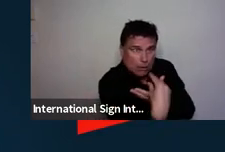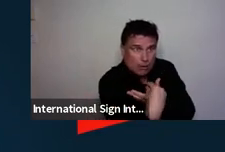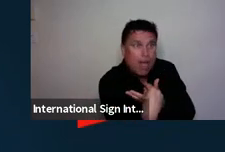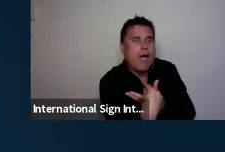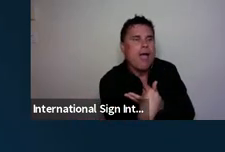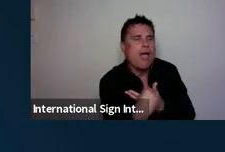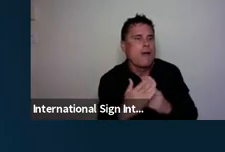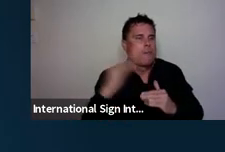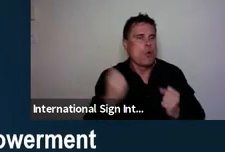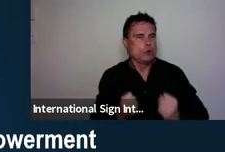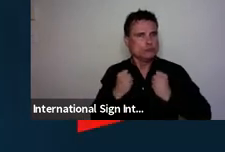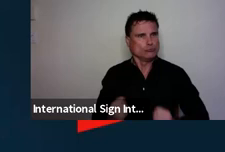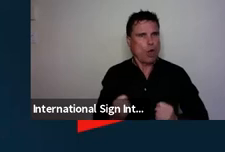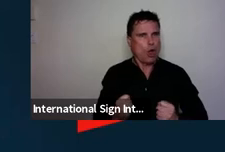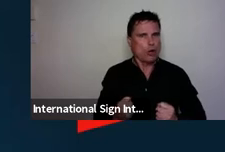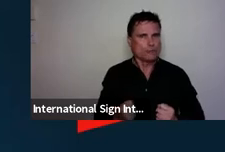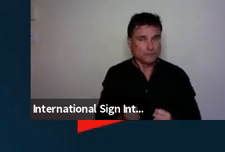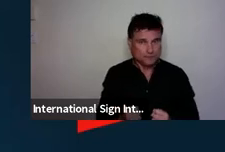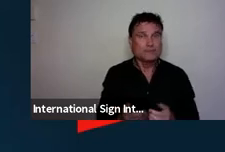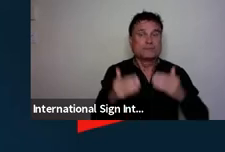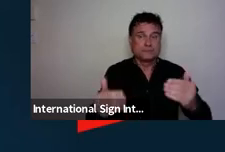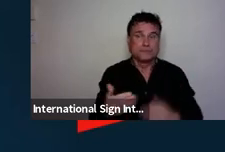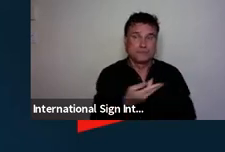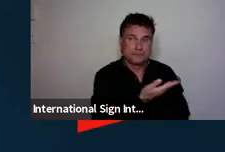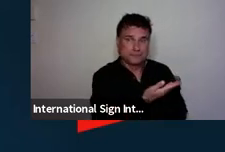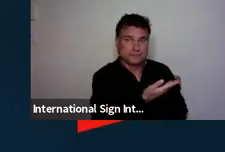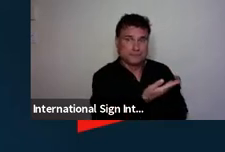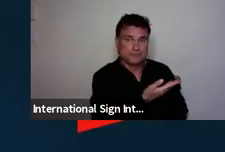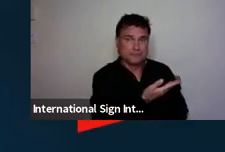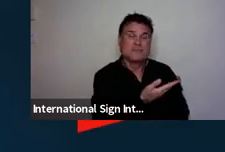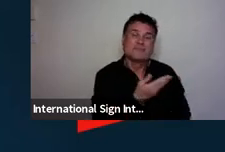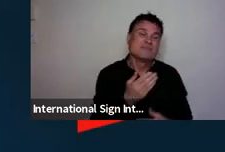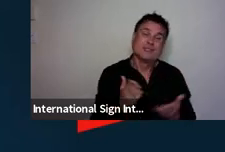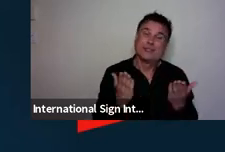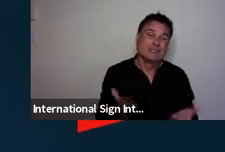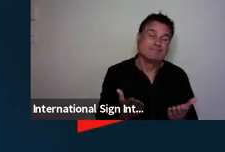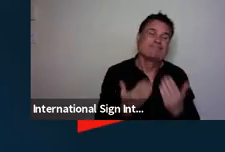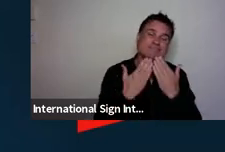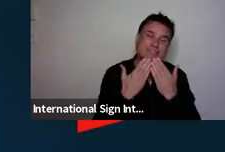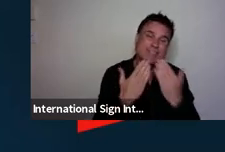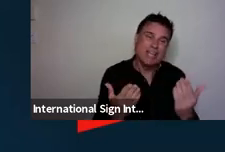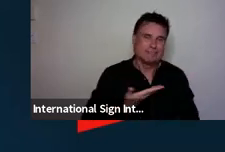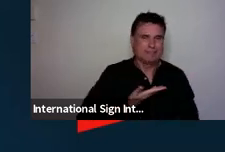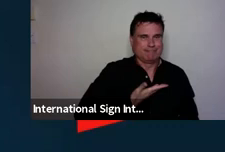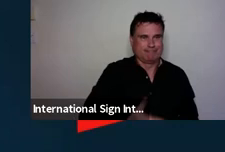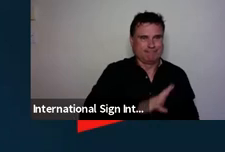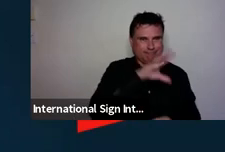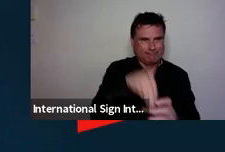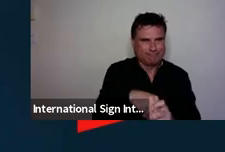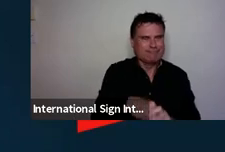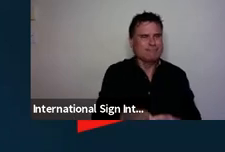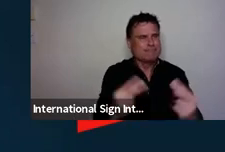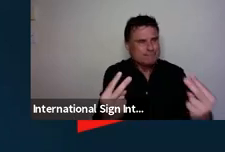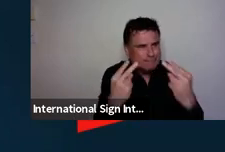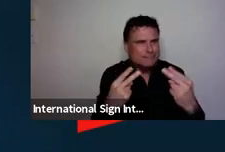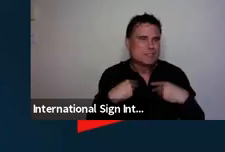please. I would just really like to thank you again for inviting me and for your attention. And I'd like to point out